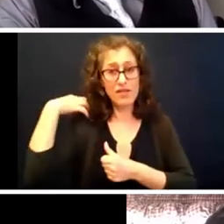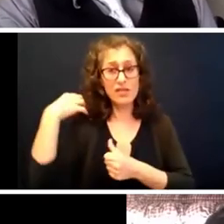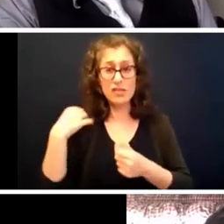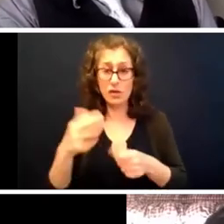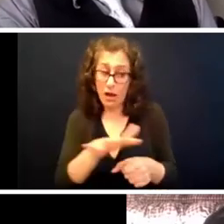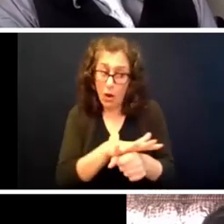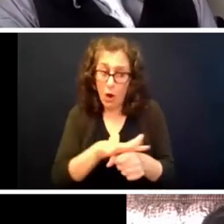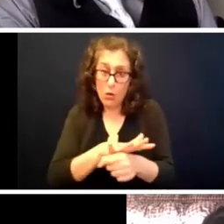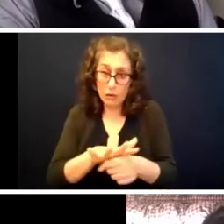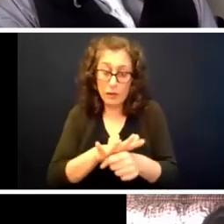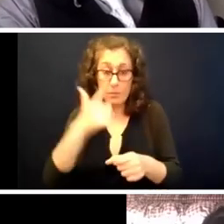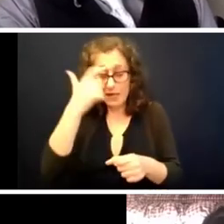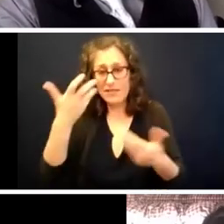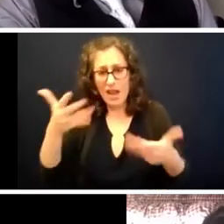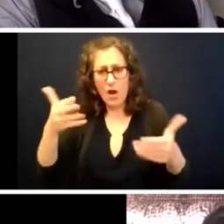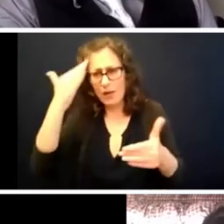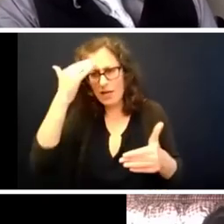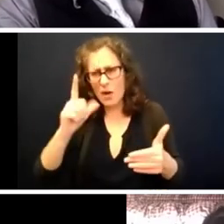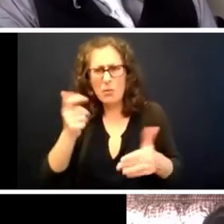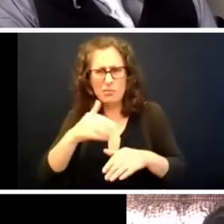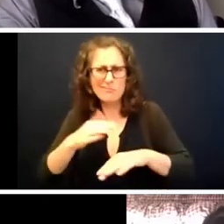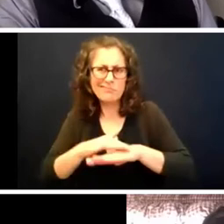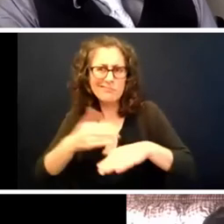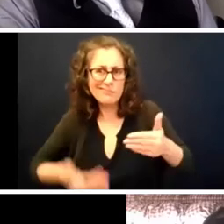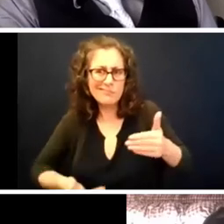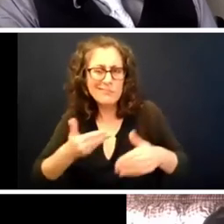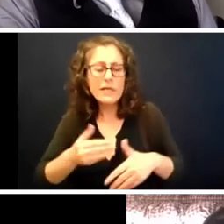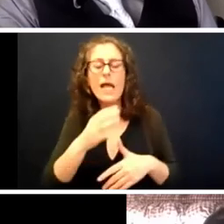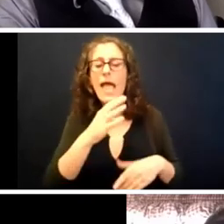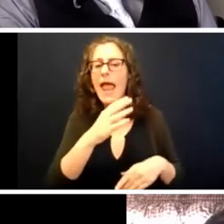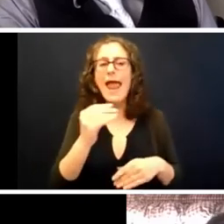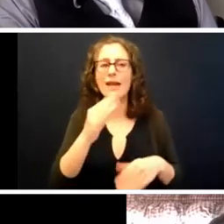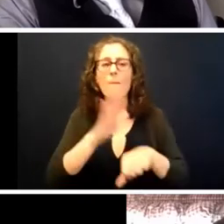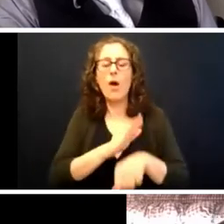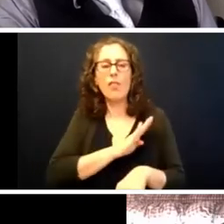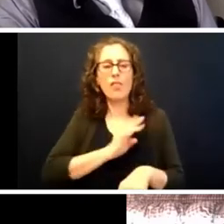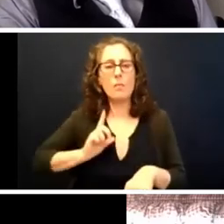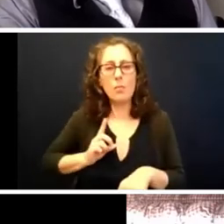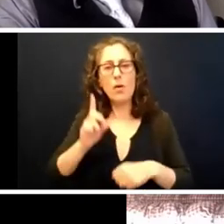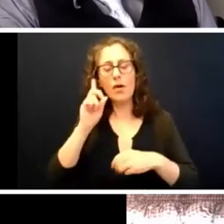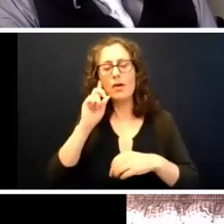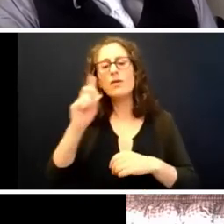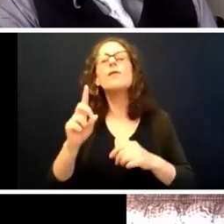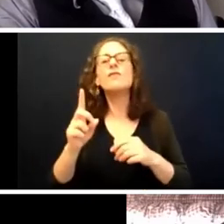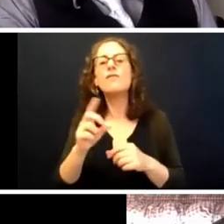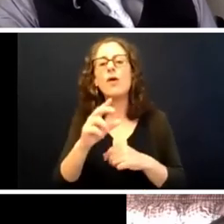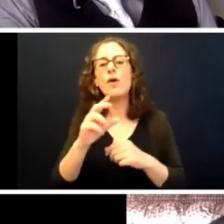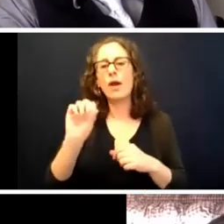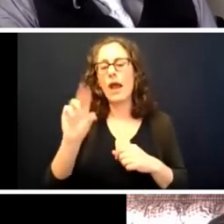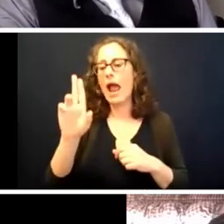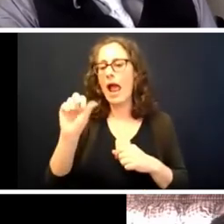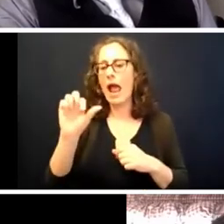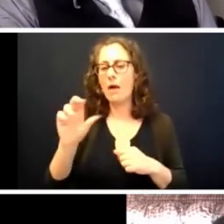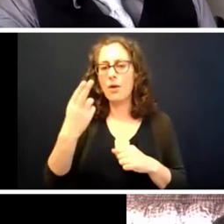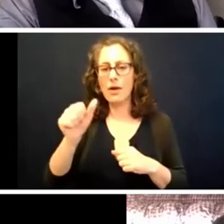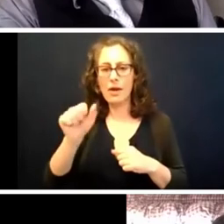since they already know me a bit. And I'm, you know, on the board for Art House Productions in Jersey City, making sure our